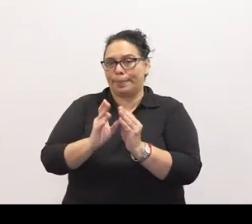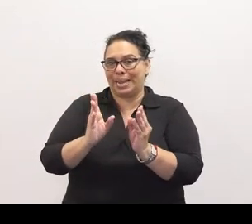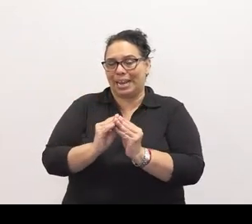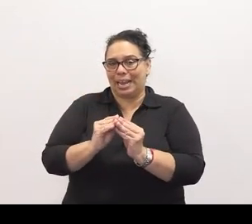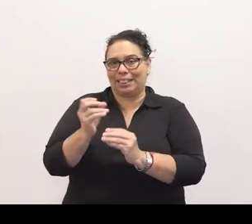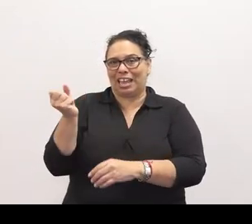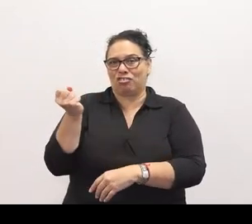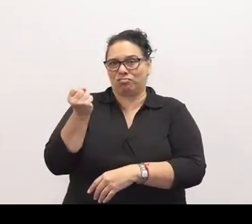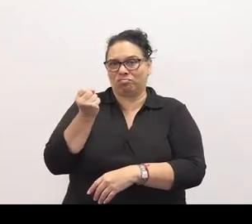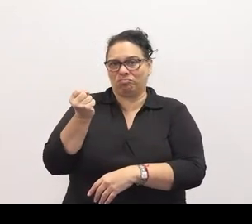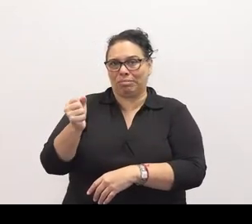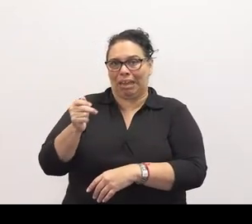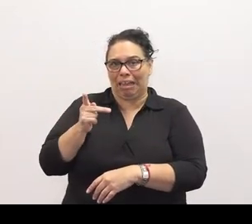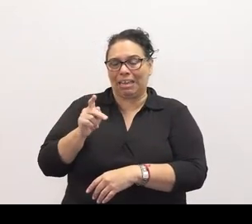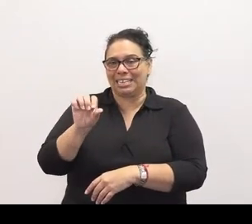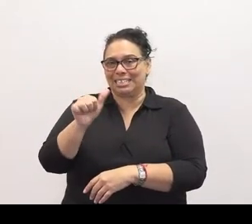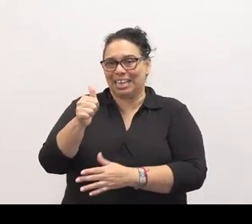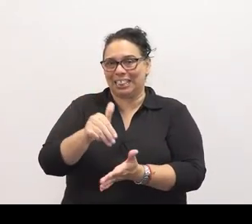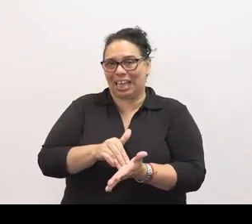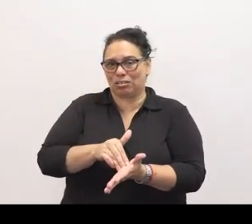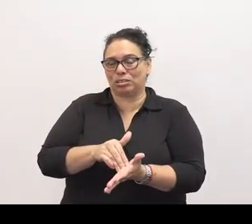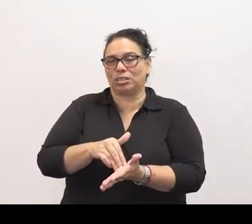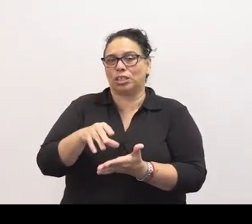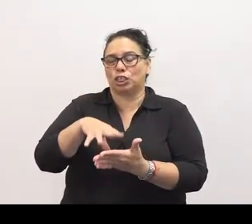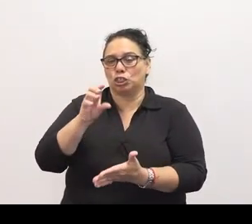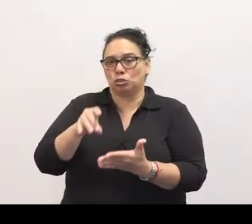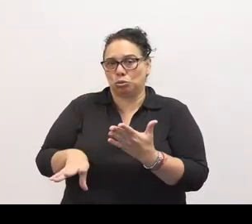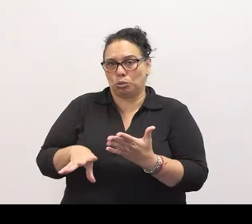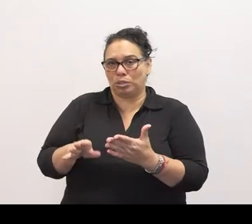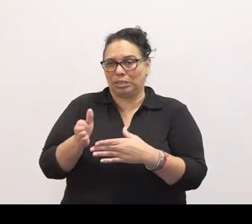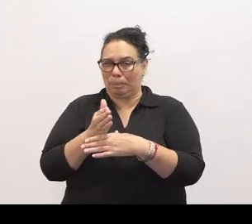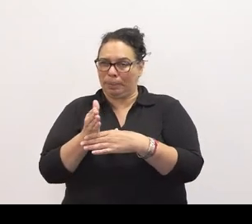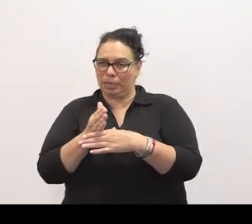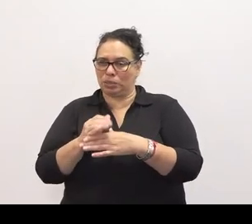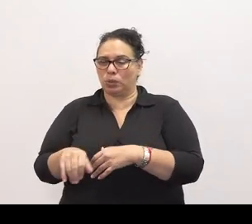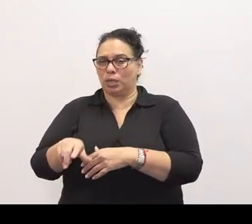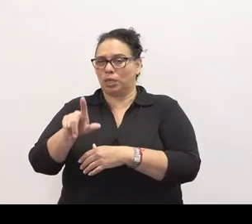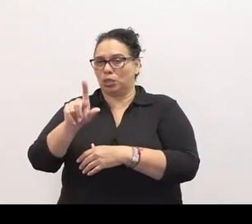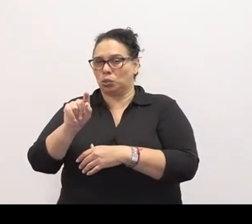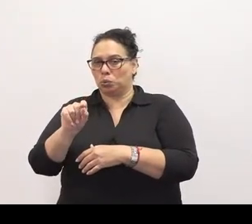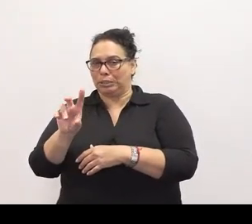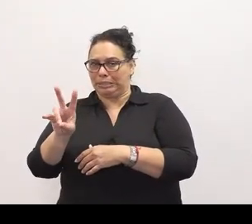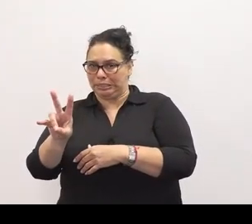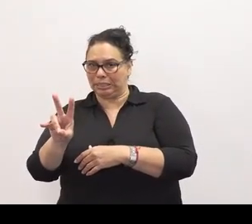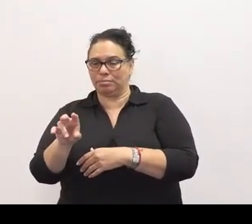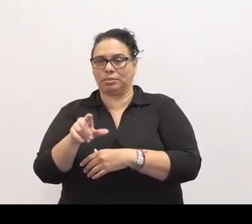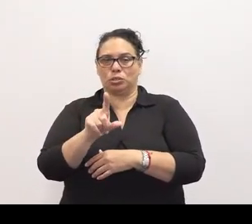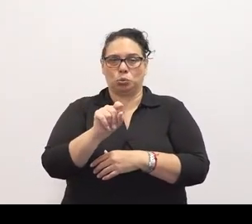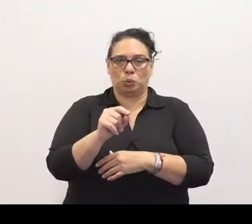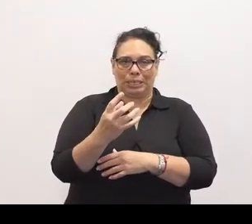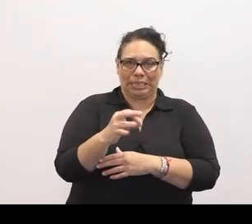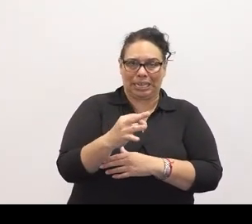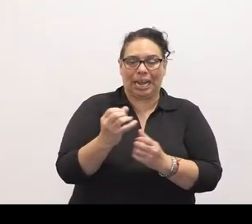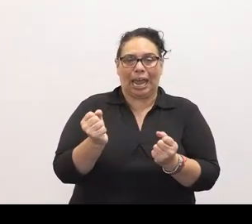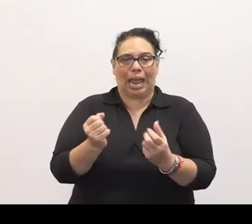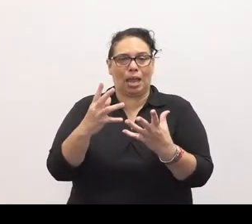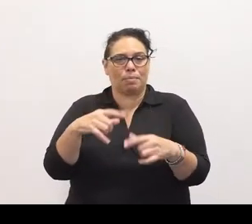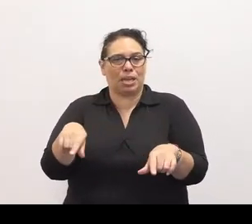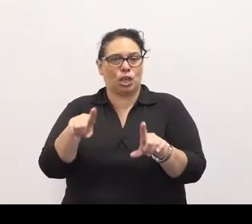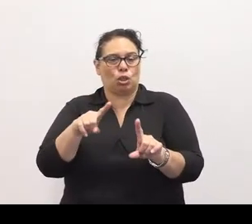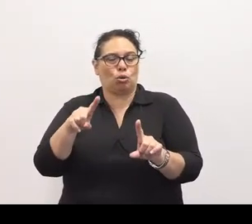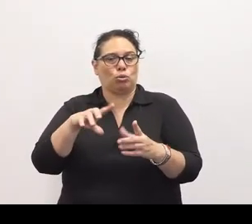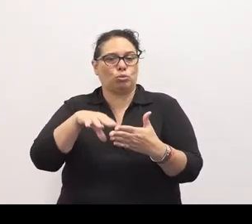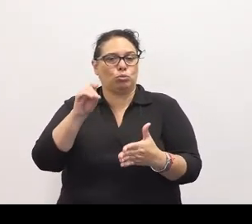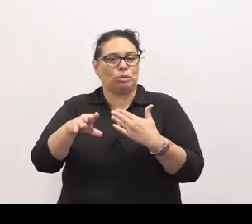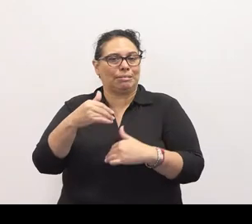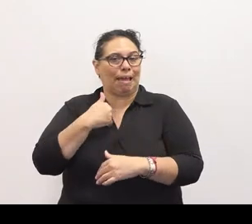retained 10,000 students between 2007 and 2019. How many of those students retained had IEPs or